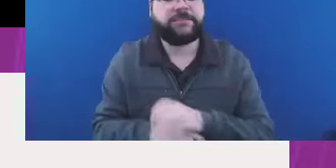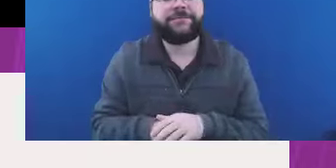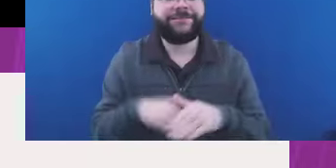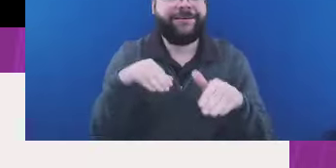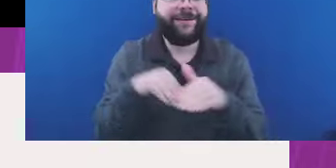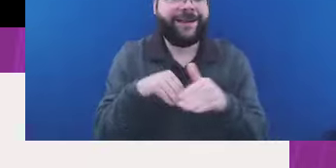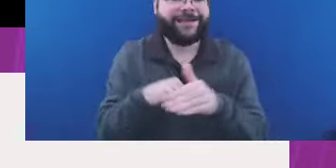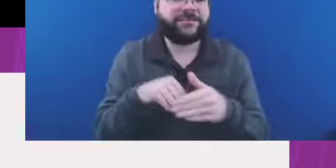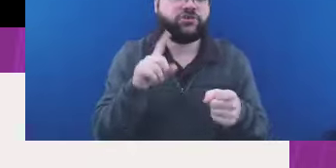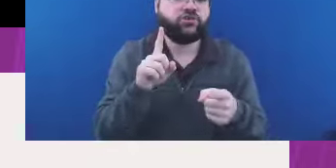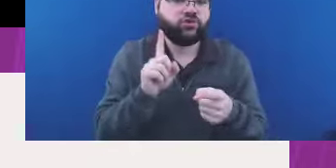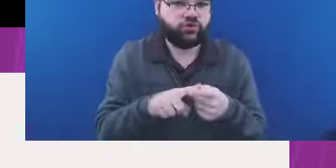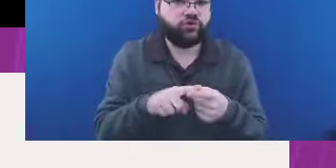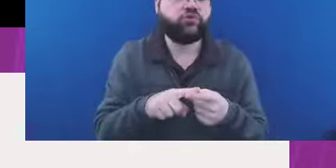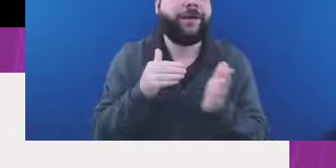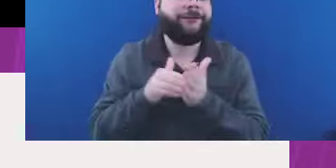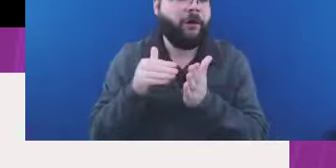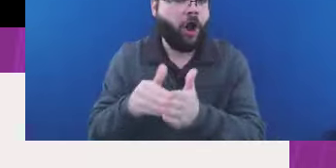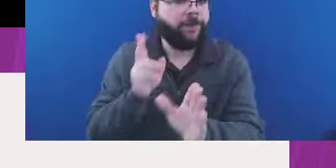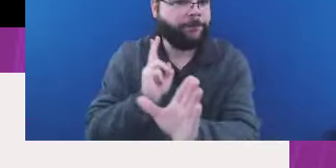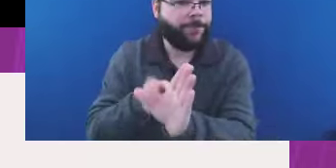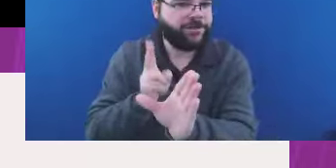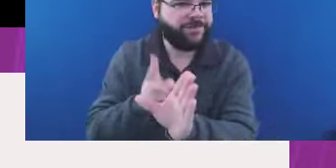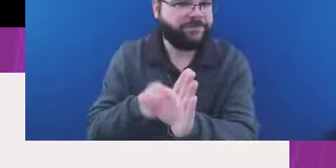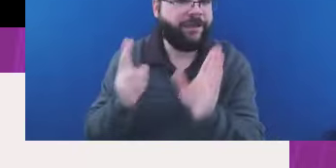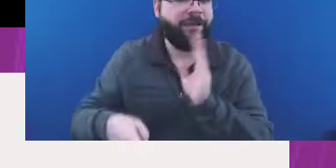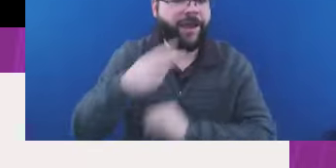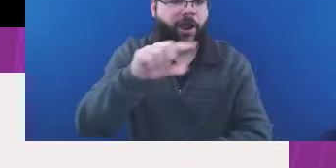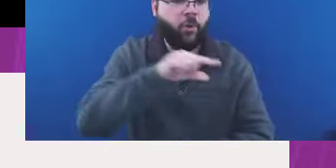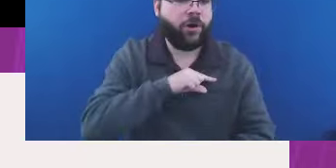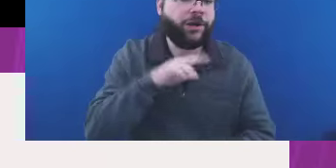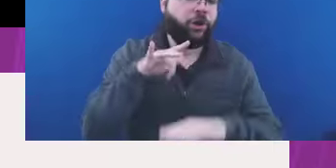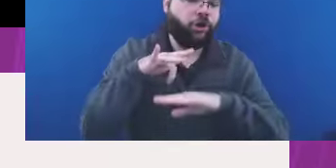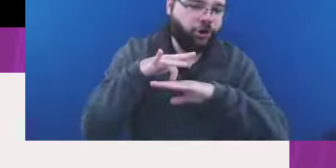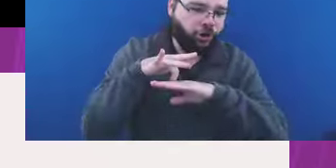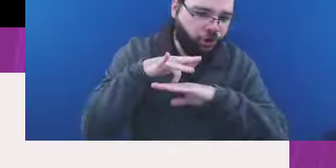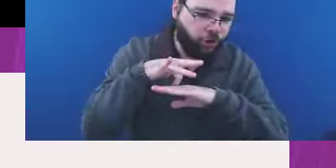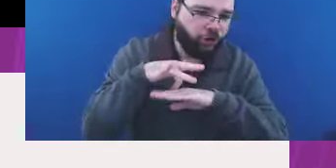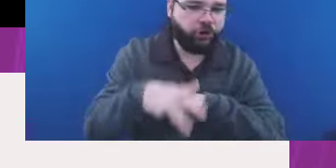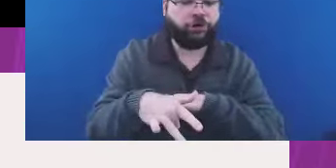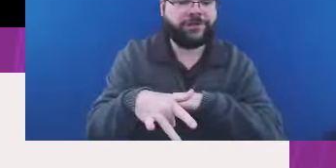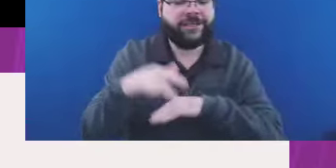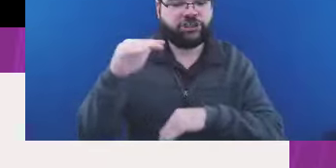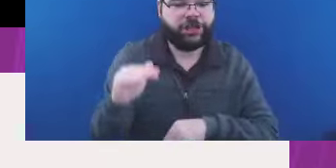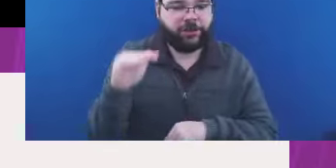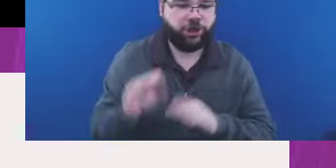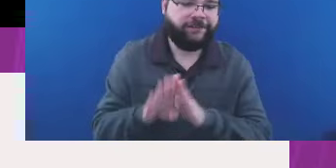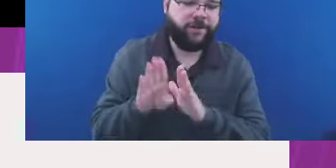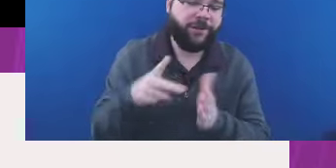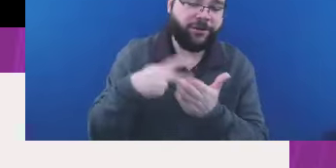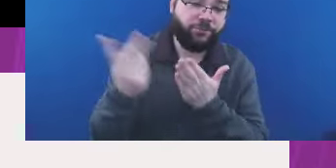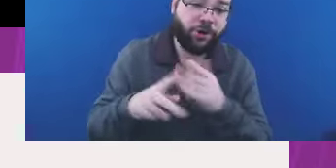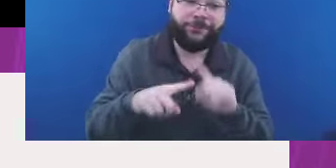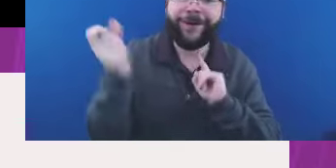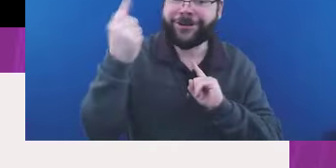access to and regular participation in high-quality early childhood developmental programs. But it can be challenging